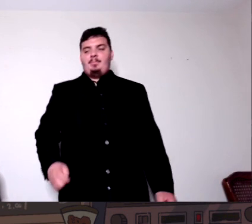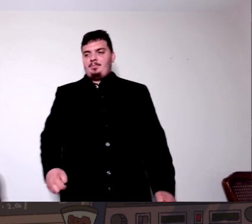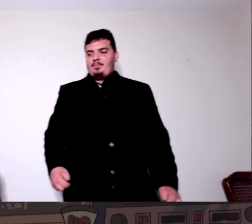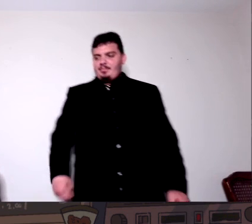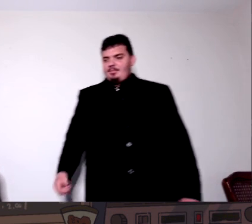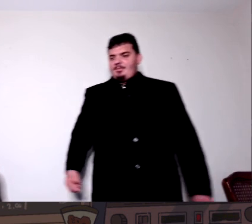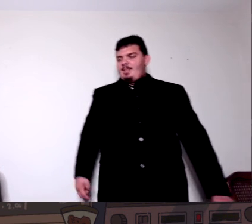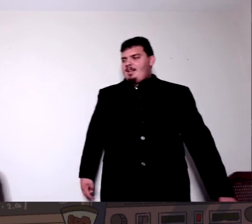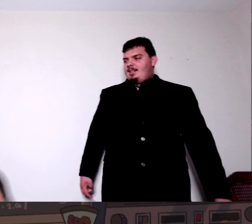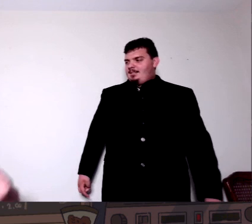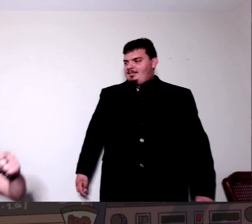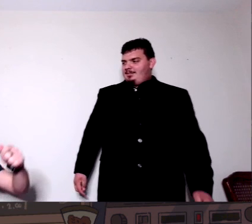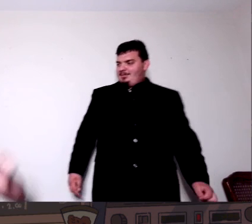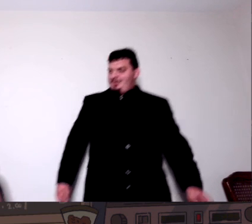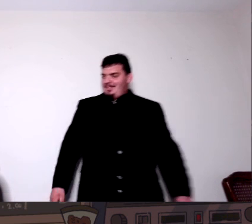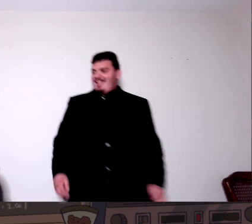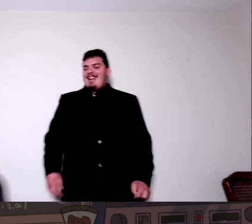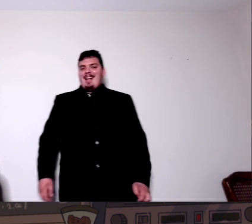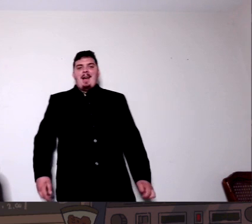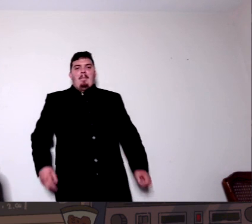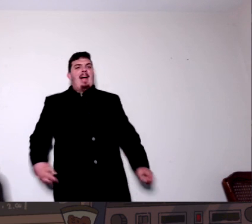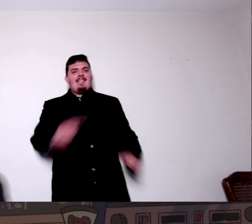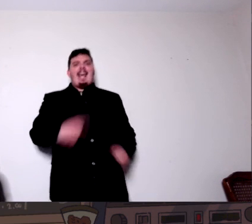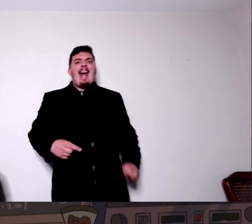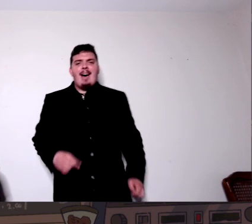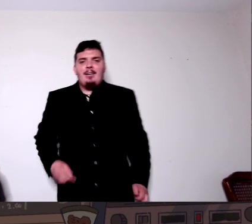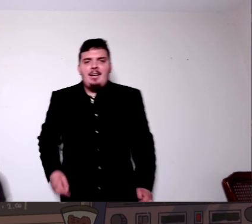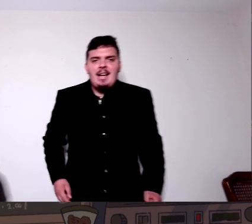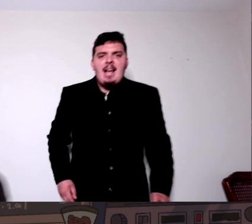It's so good, we might even just die.